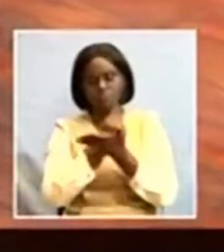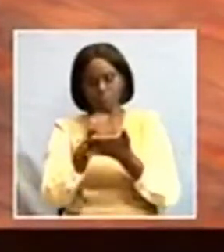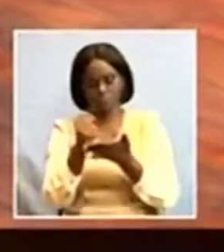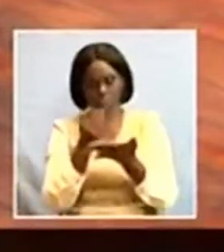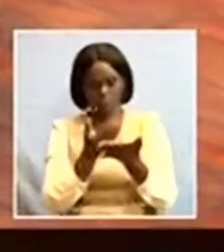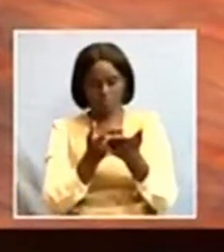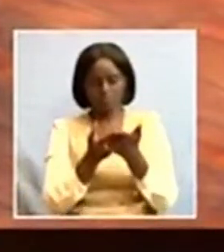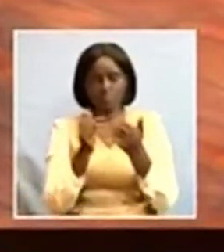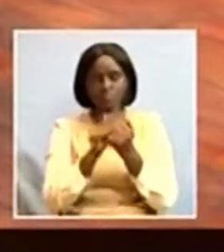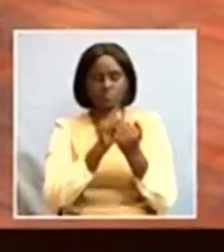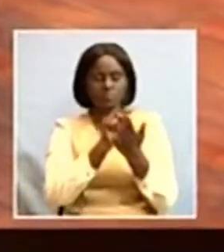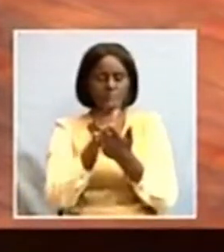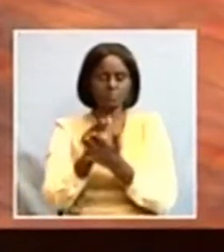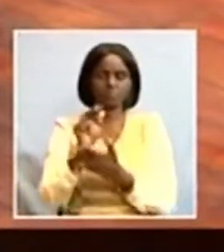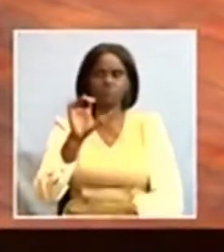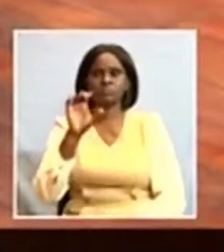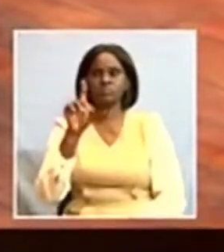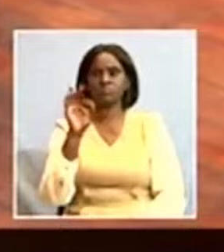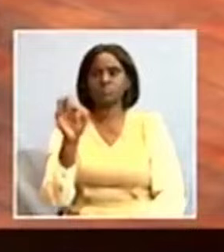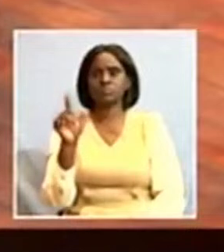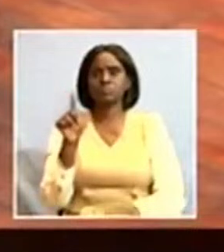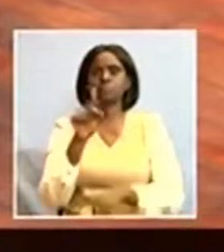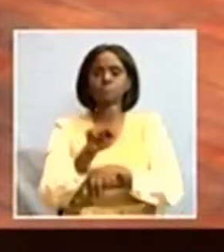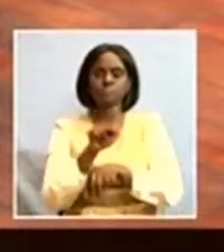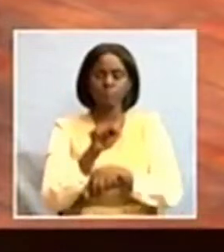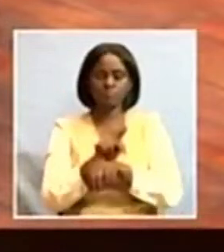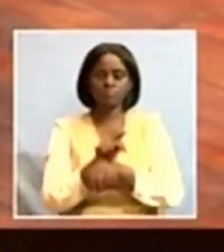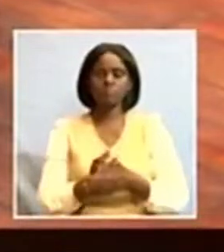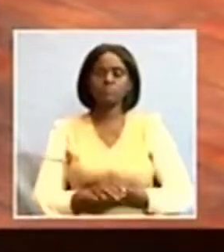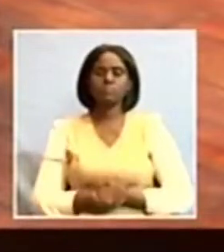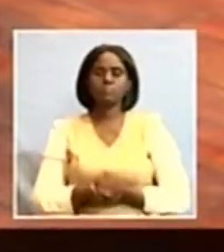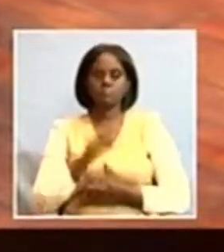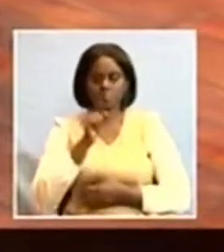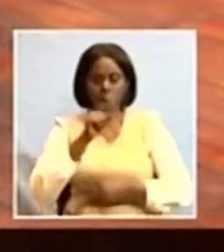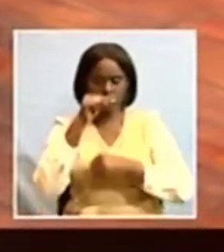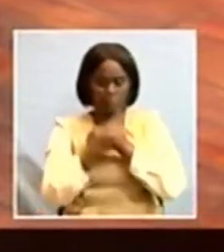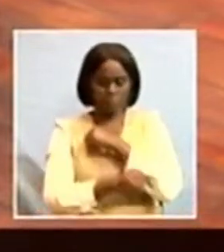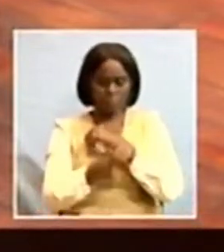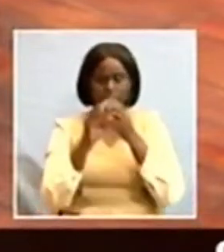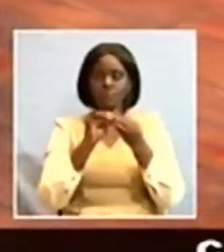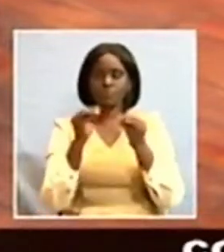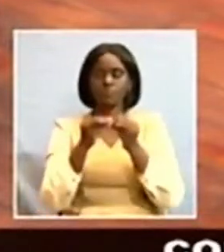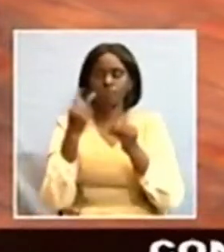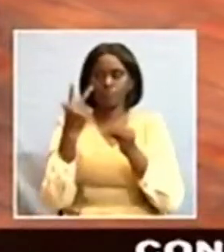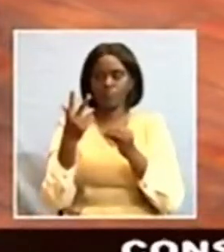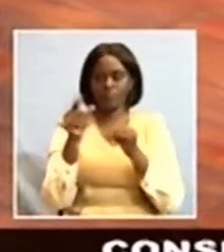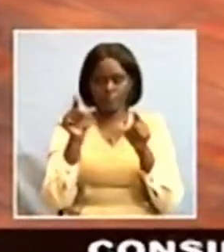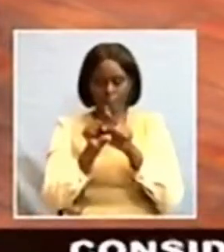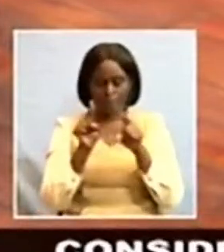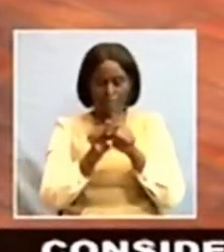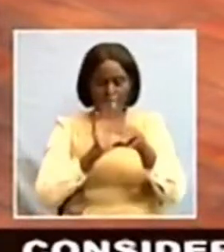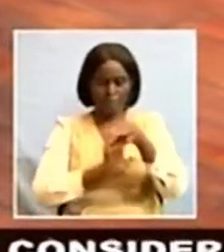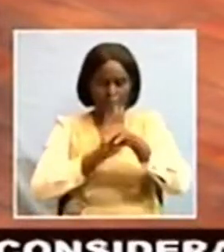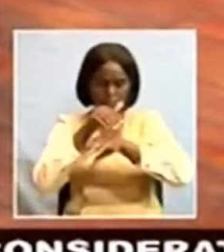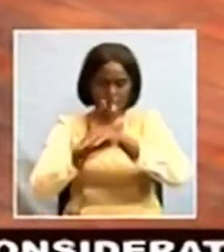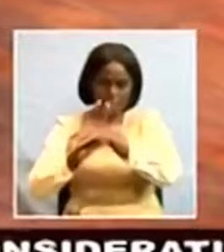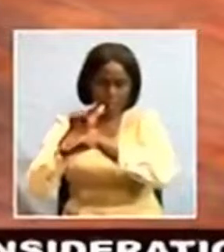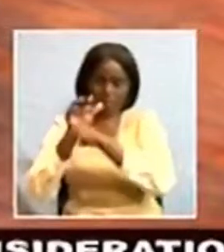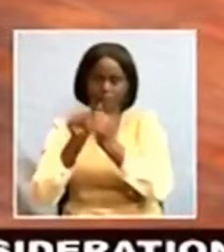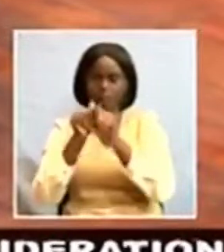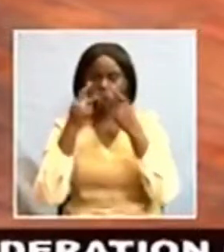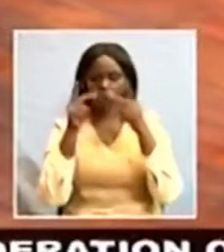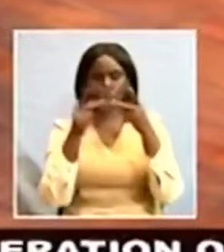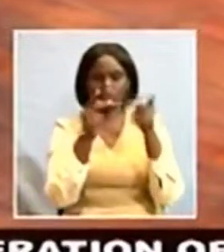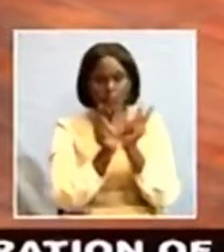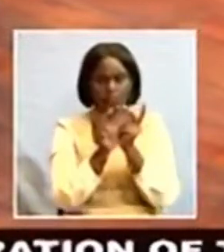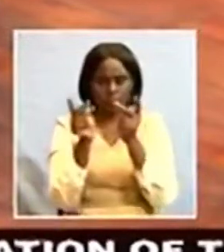and approved CDF projects. Detail number 3 is ramps at public places, which stood